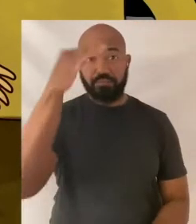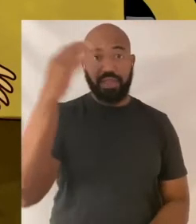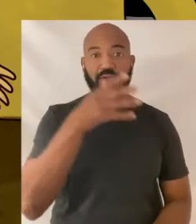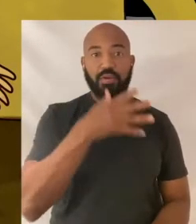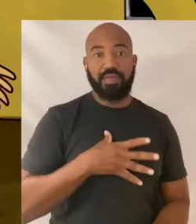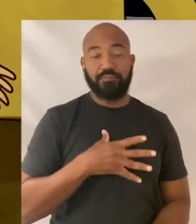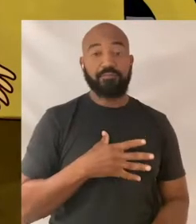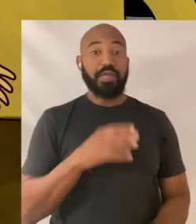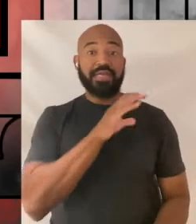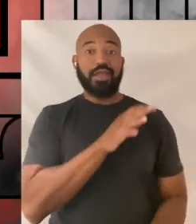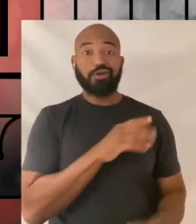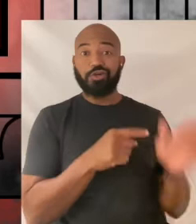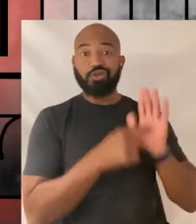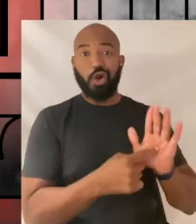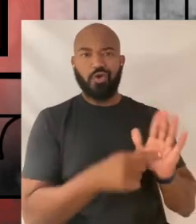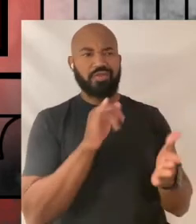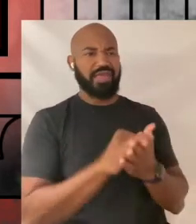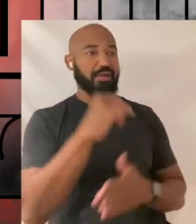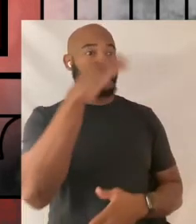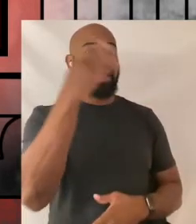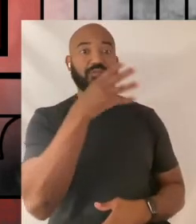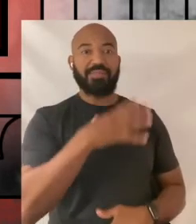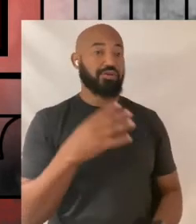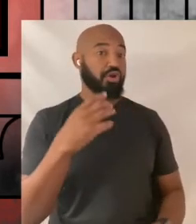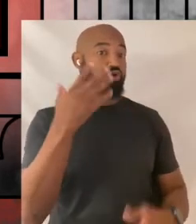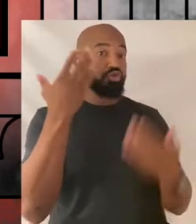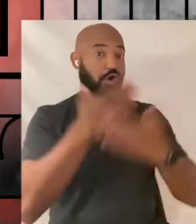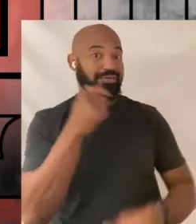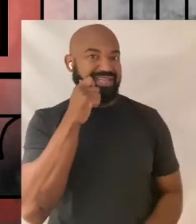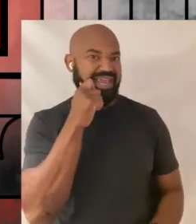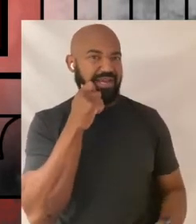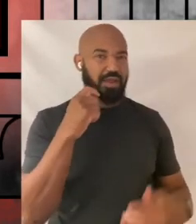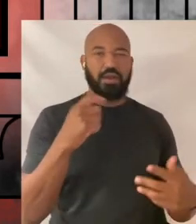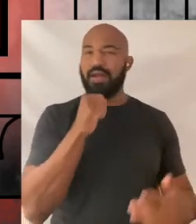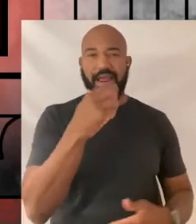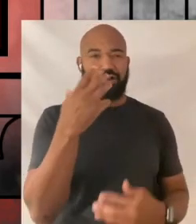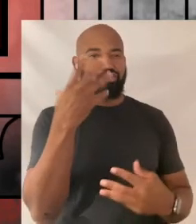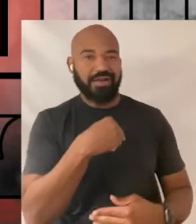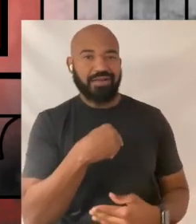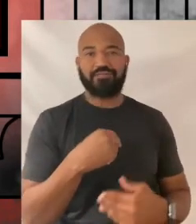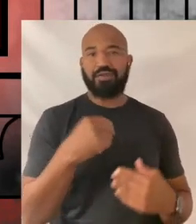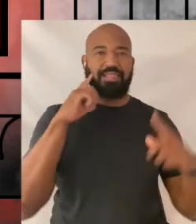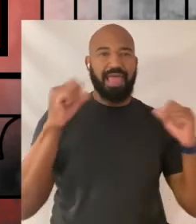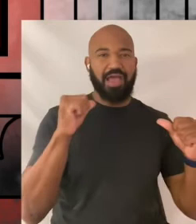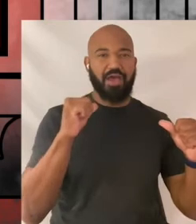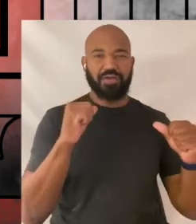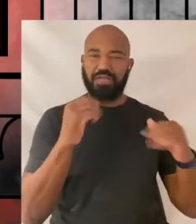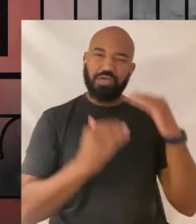These characters suggest that dark-skinned Black women are unattractive, loud, unlovable, and over the